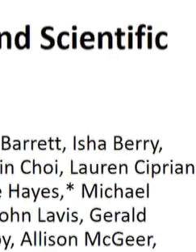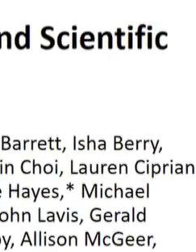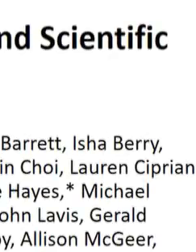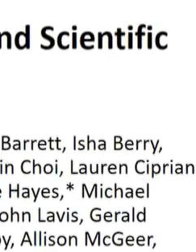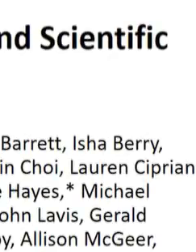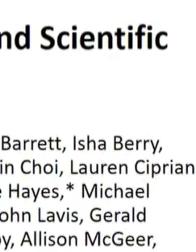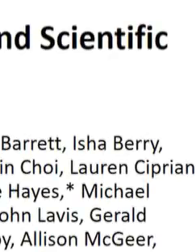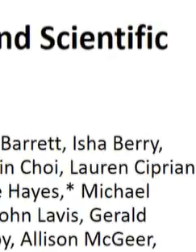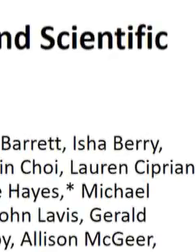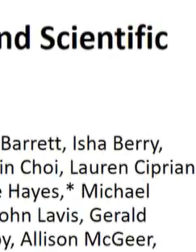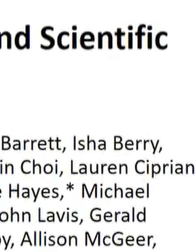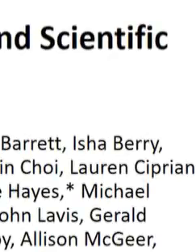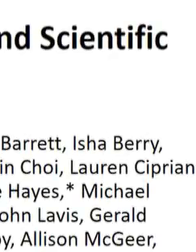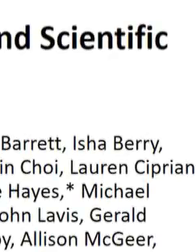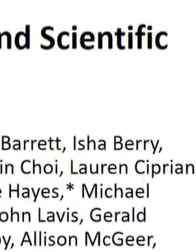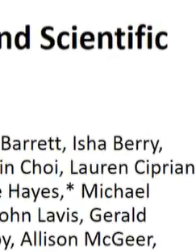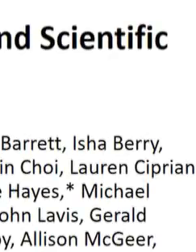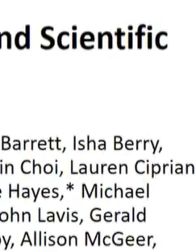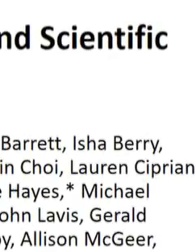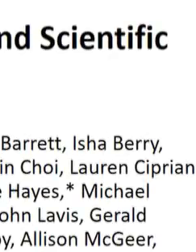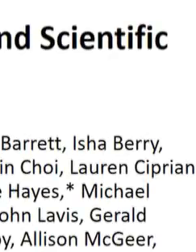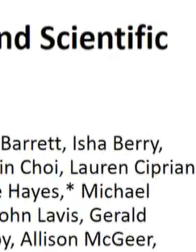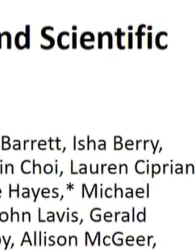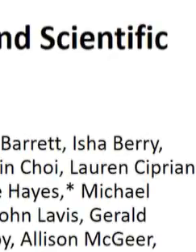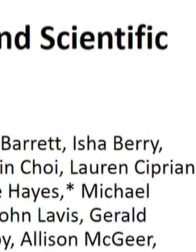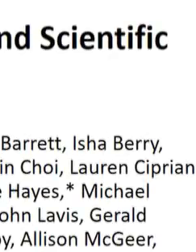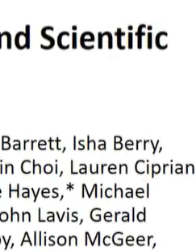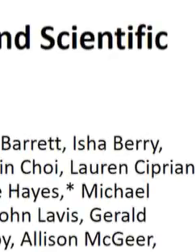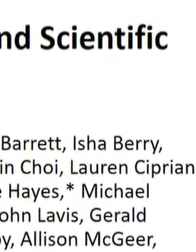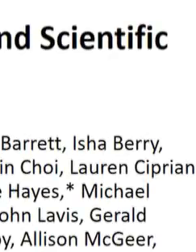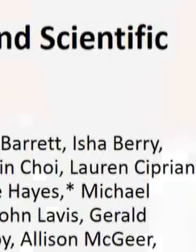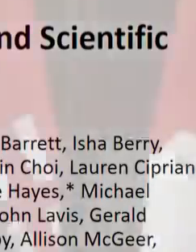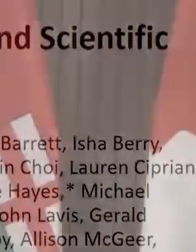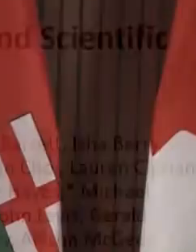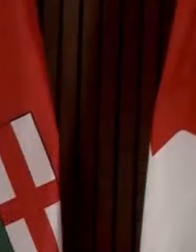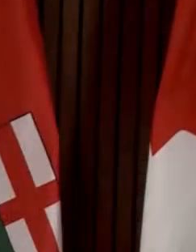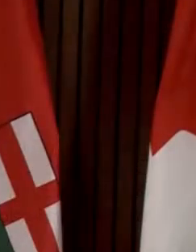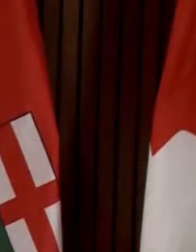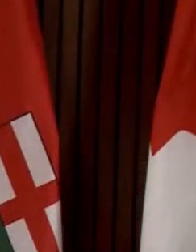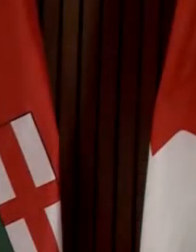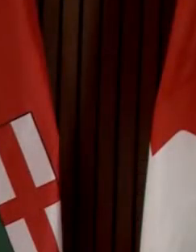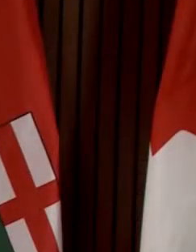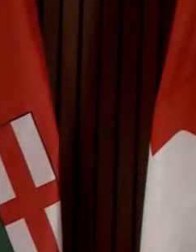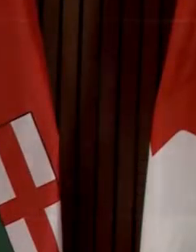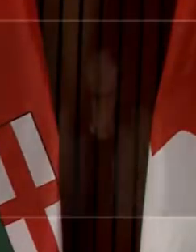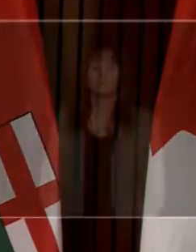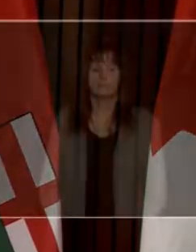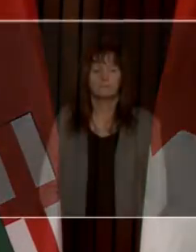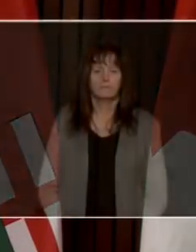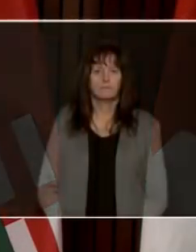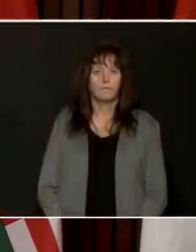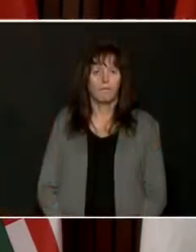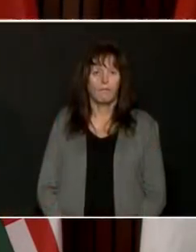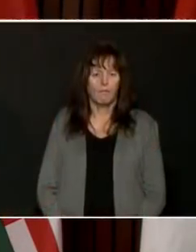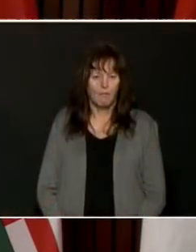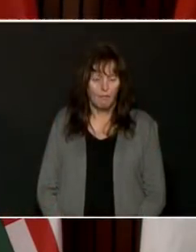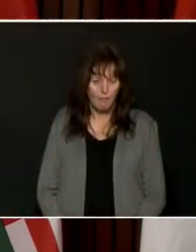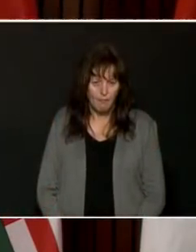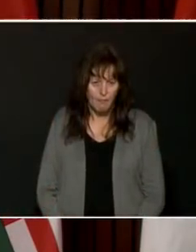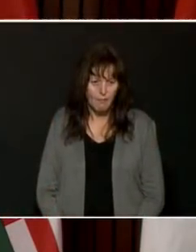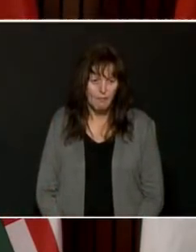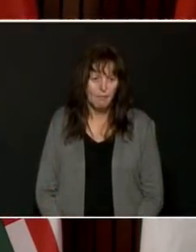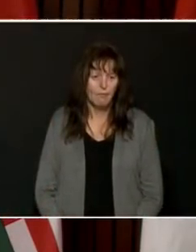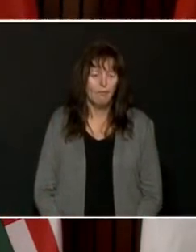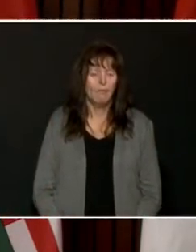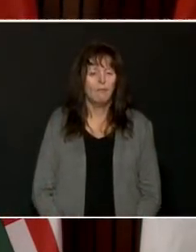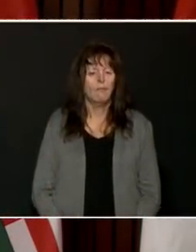their support and their incredible work over the last 18 months. I'm pleased to be able to serve with them. Thank you.